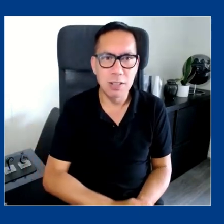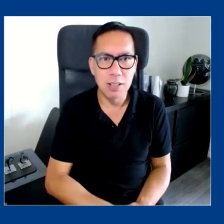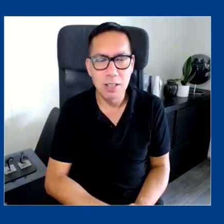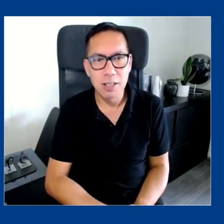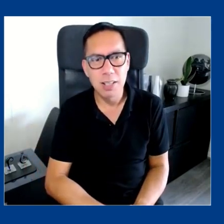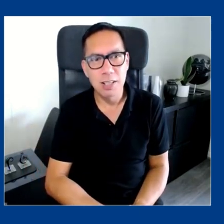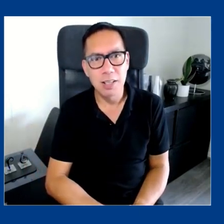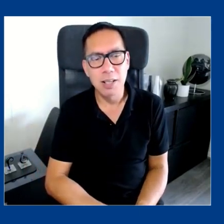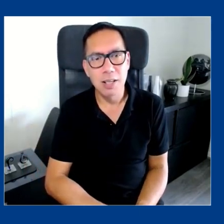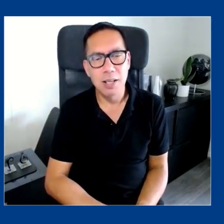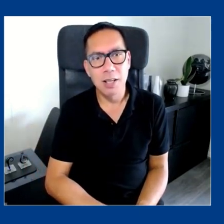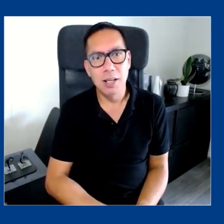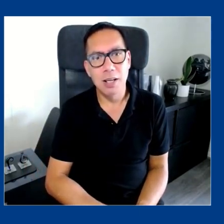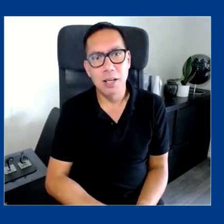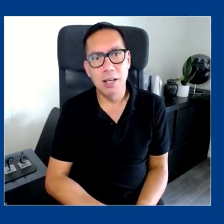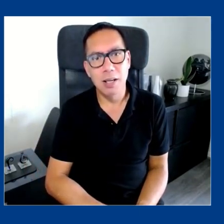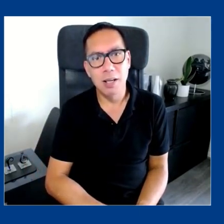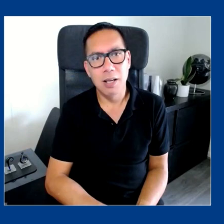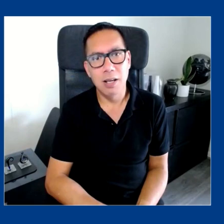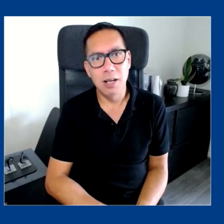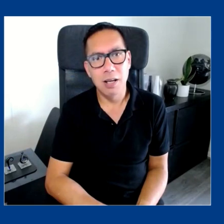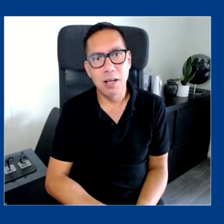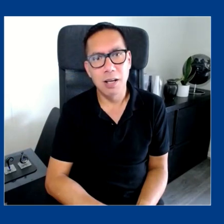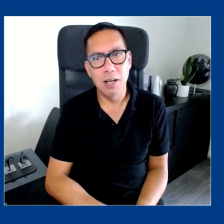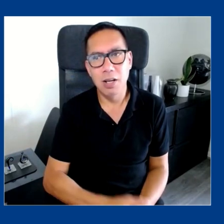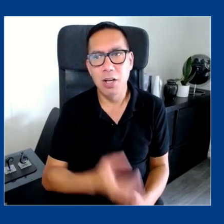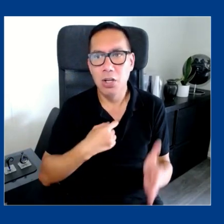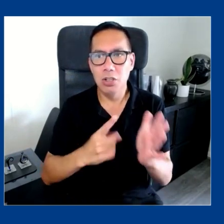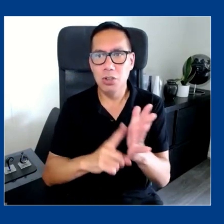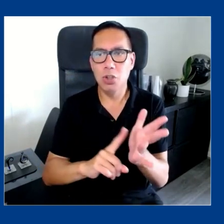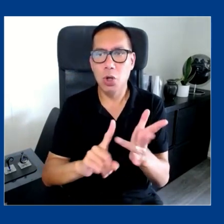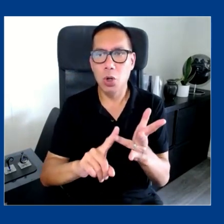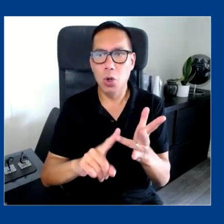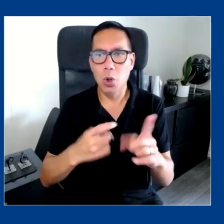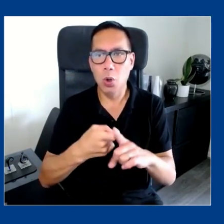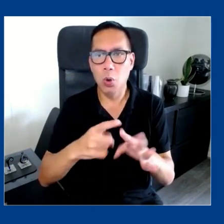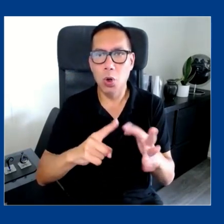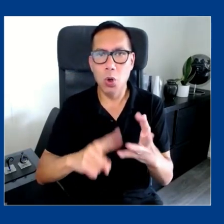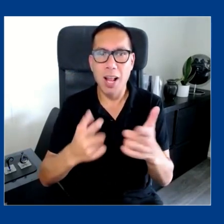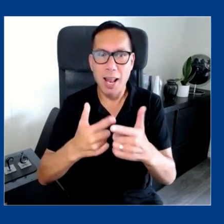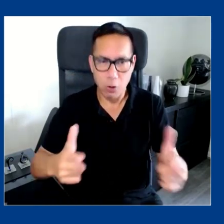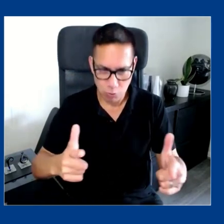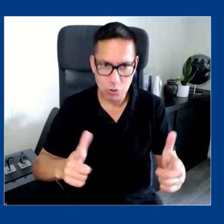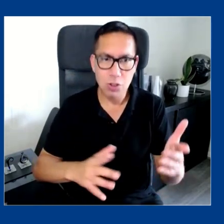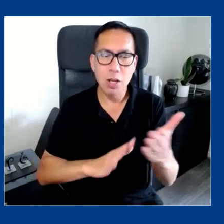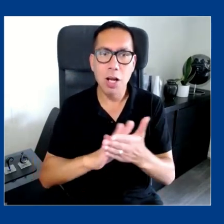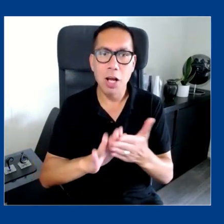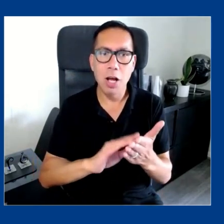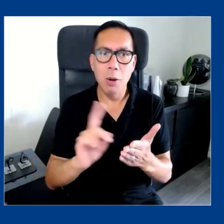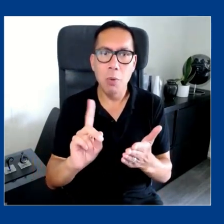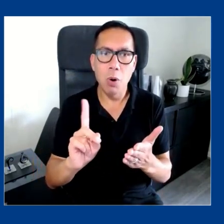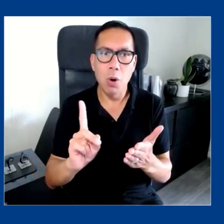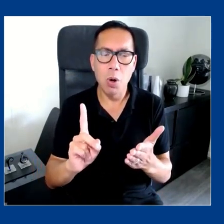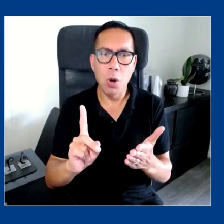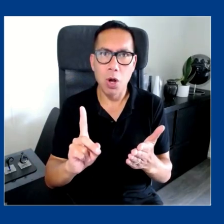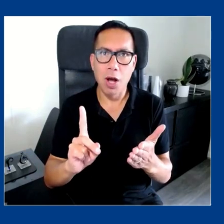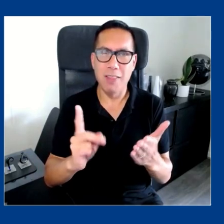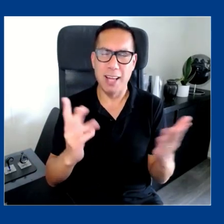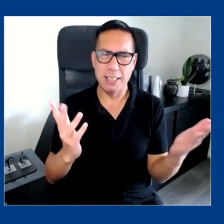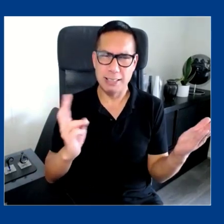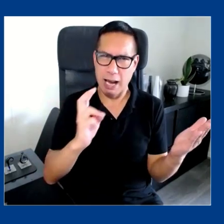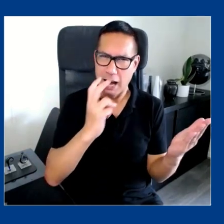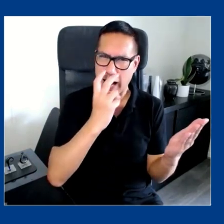They are, they so in local languages, kukun kalan, meaning the darkness of night,